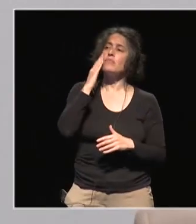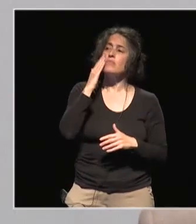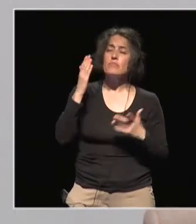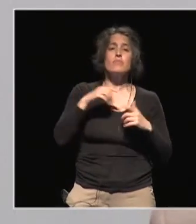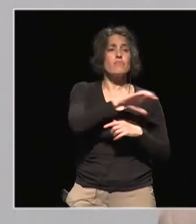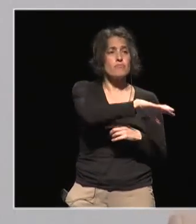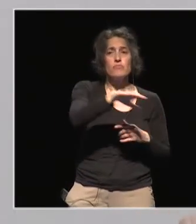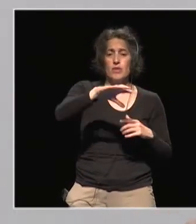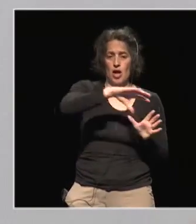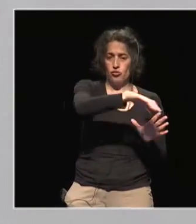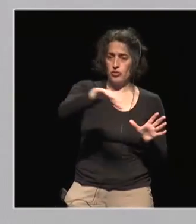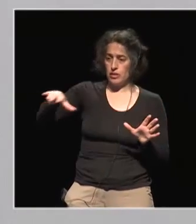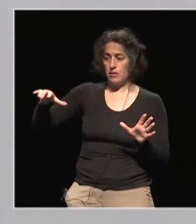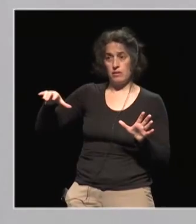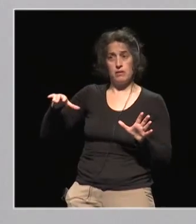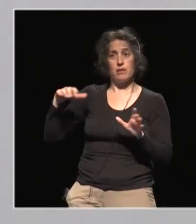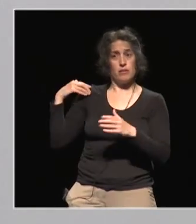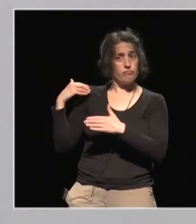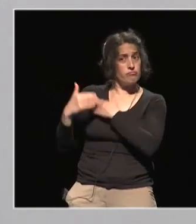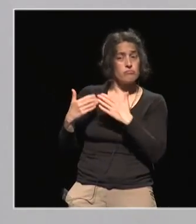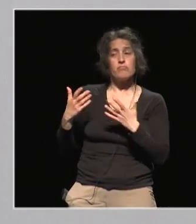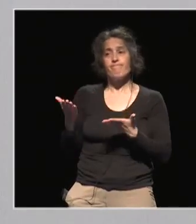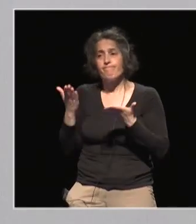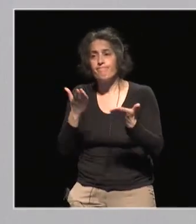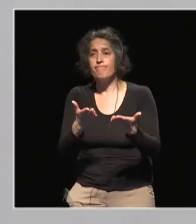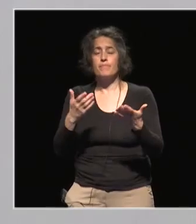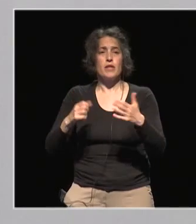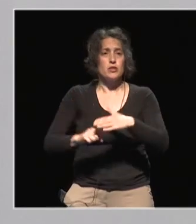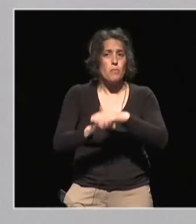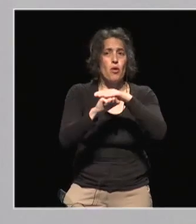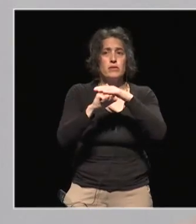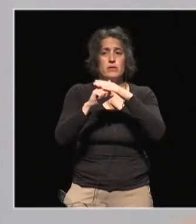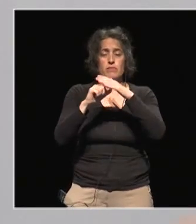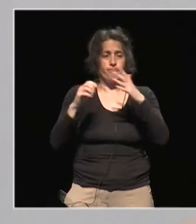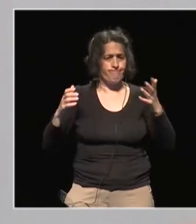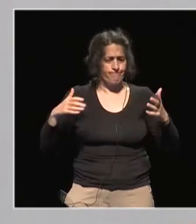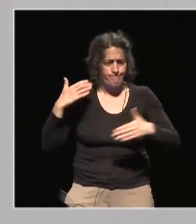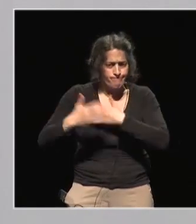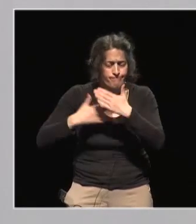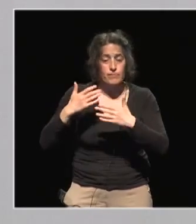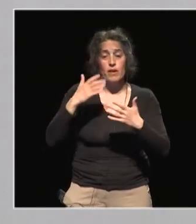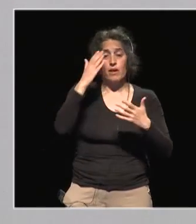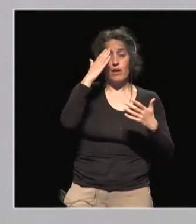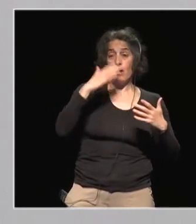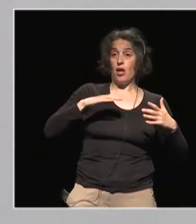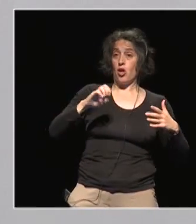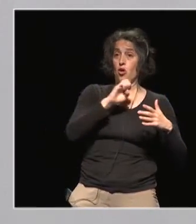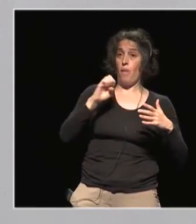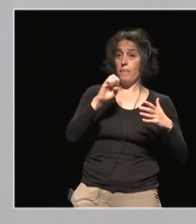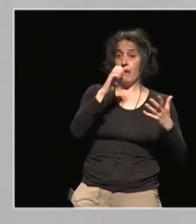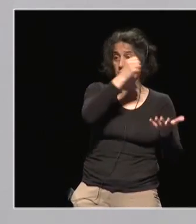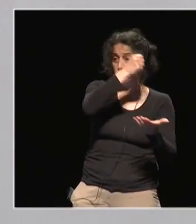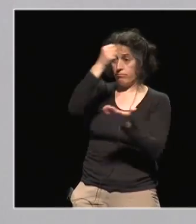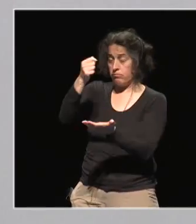contributions and our commitments that we have been taking in giving support, financial support, technical support, investment